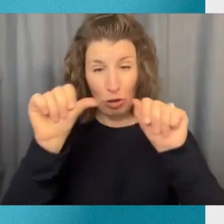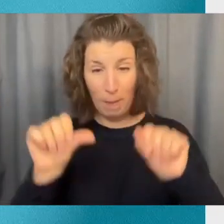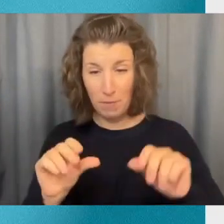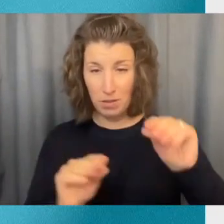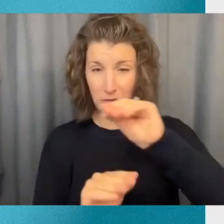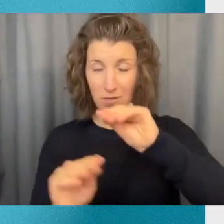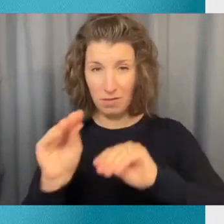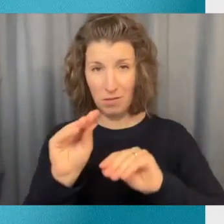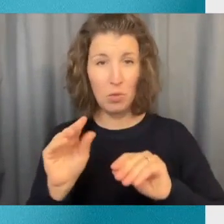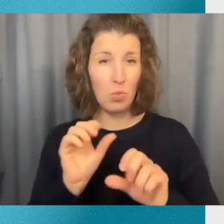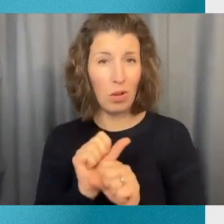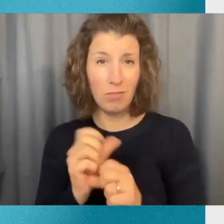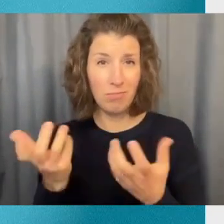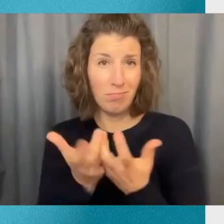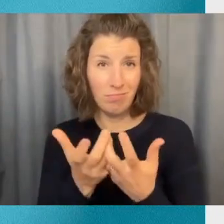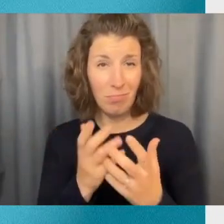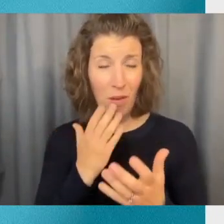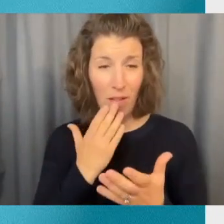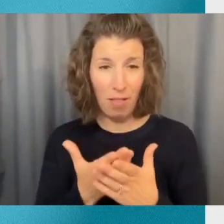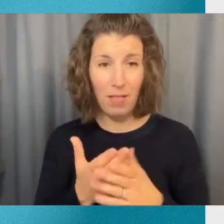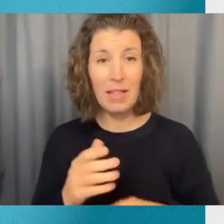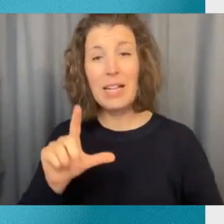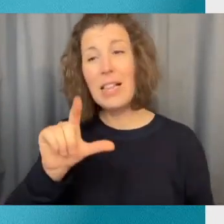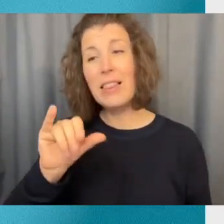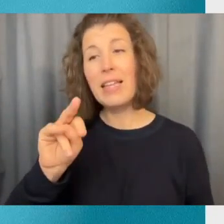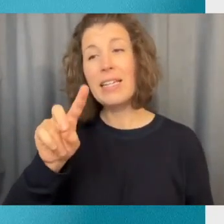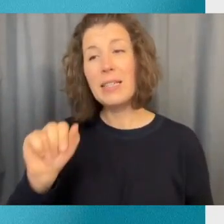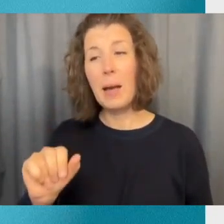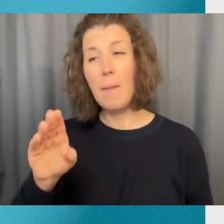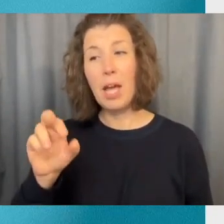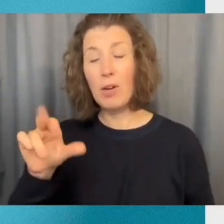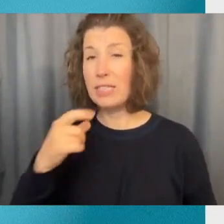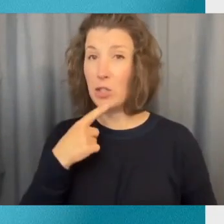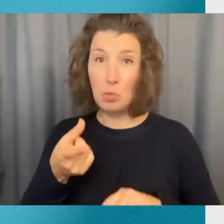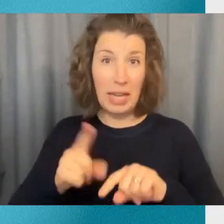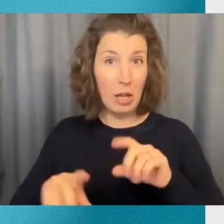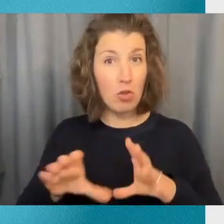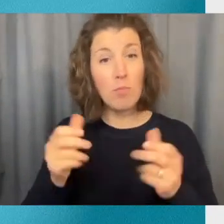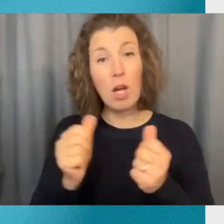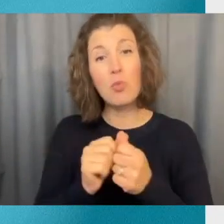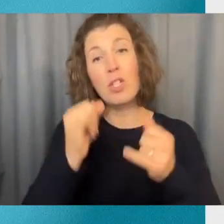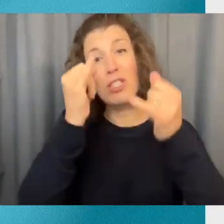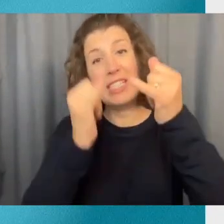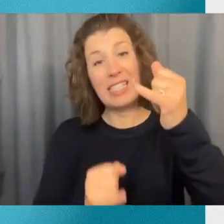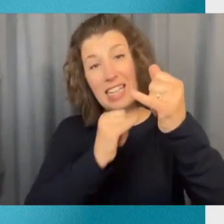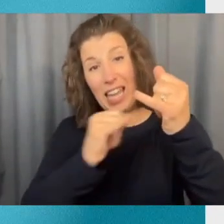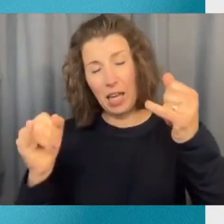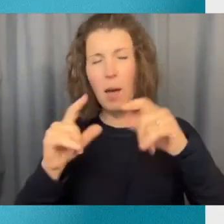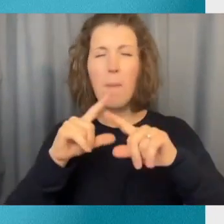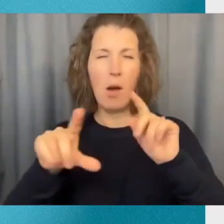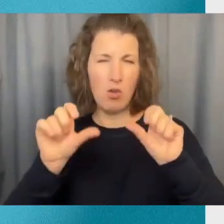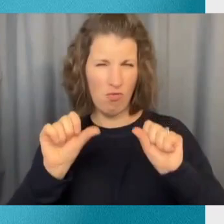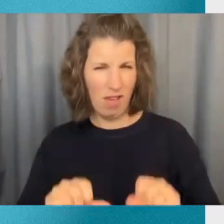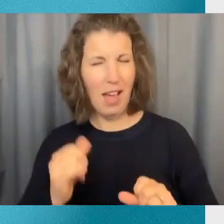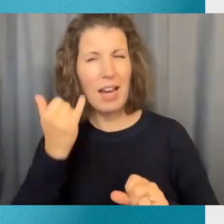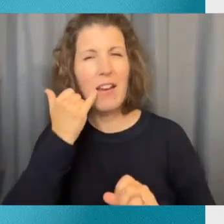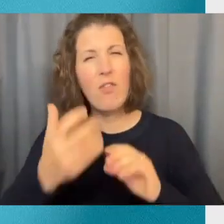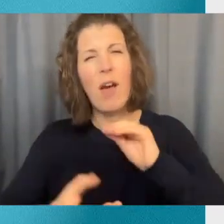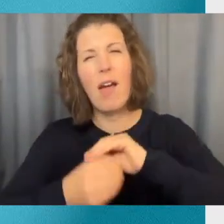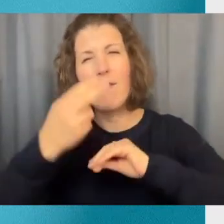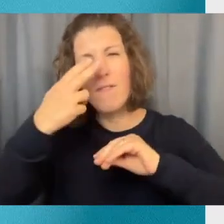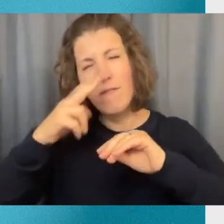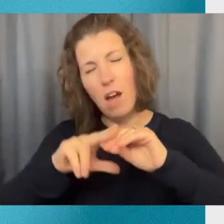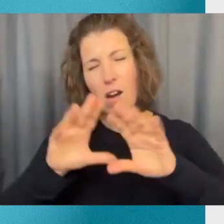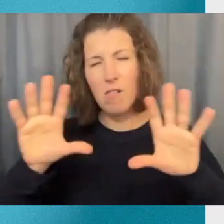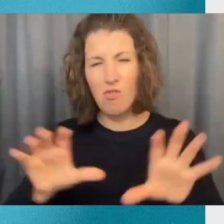Berry says that, you can't do that much as a stick figure. You probably could do a little more if you just added some fun to it. So what I sort of want to put out to you